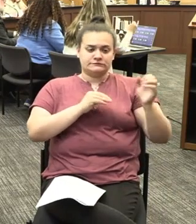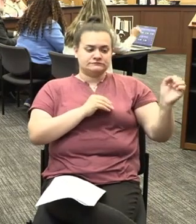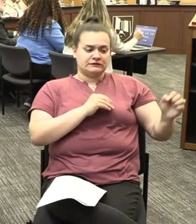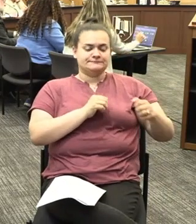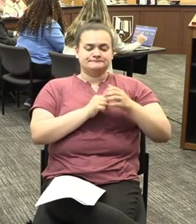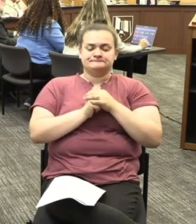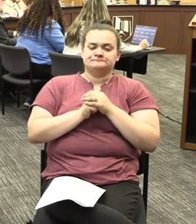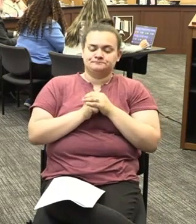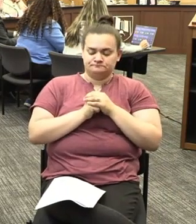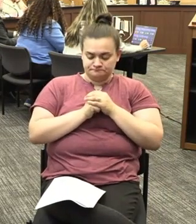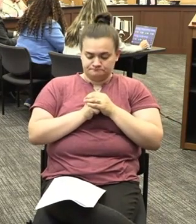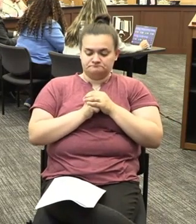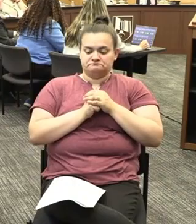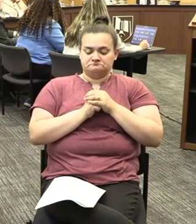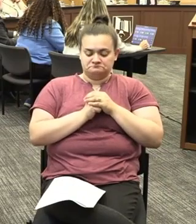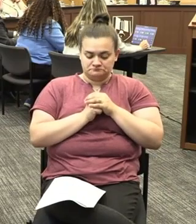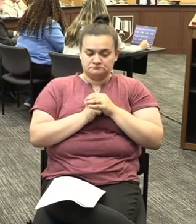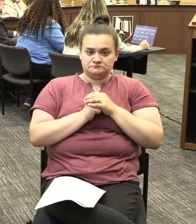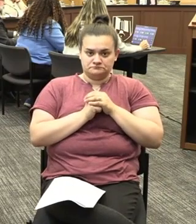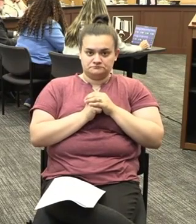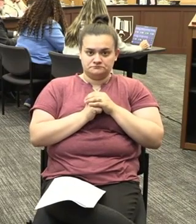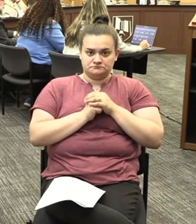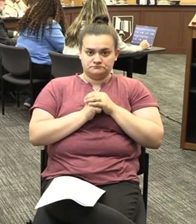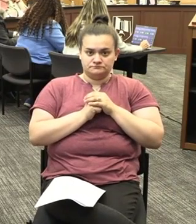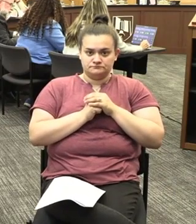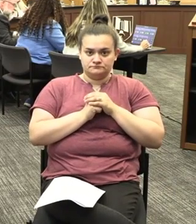Okay. Thank you.